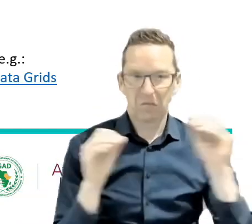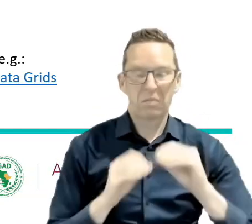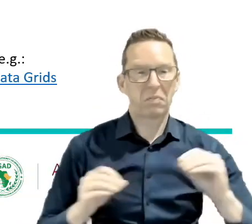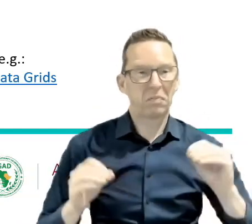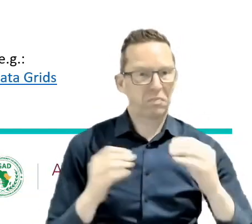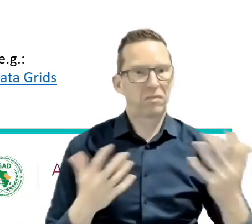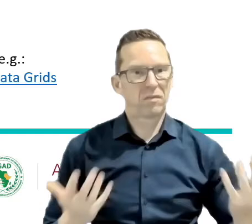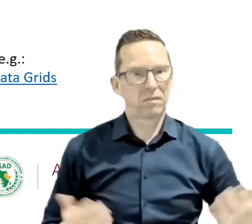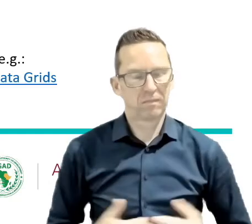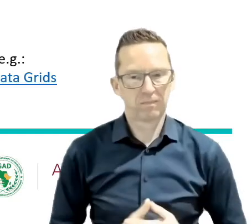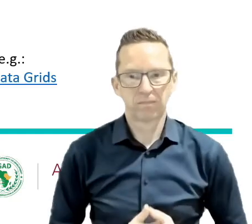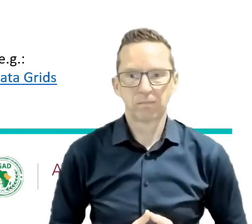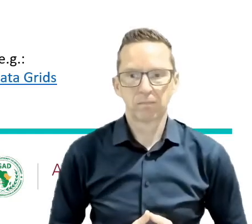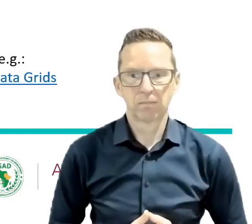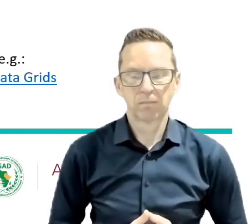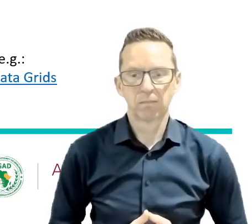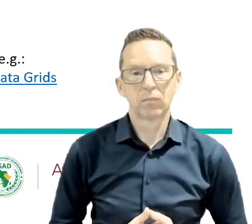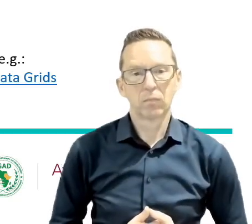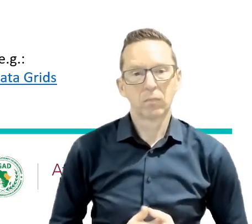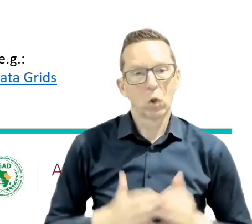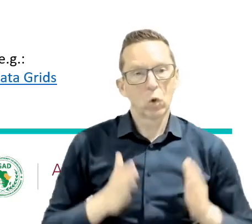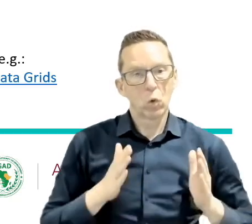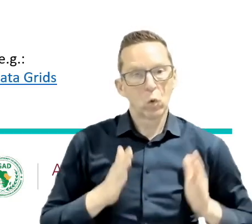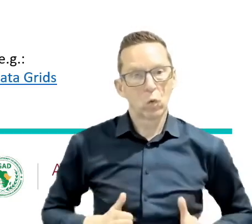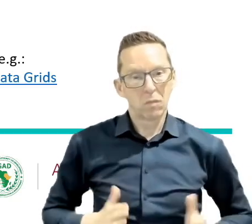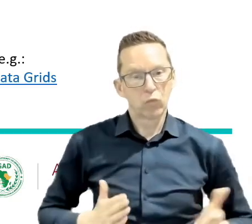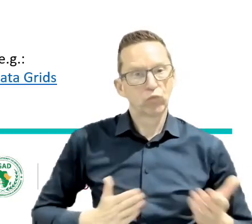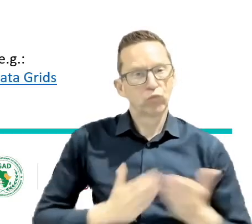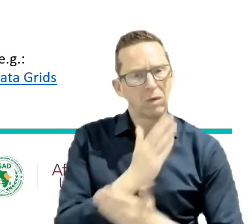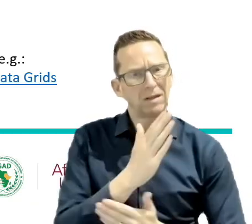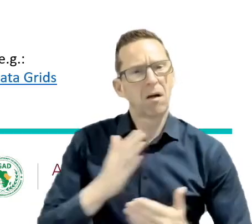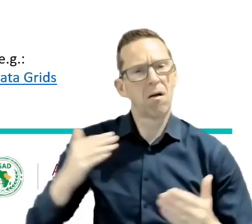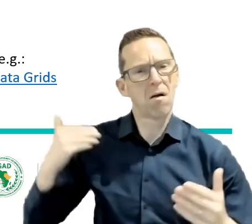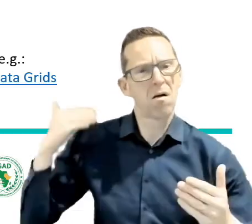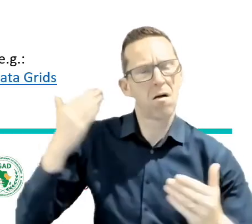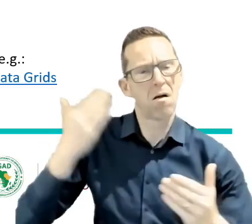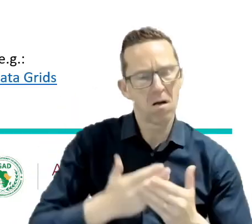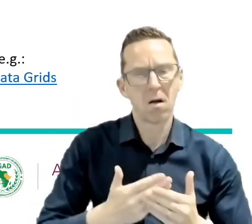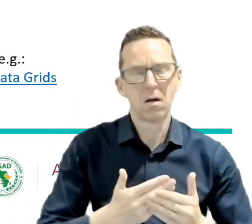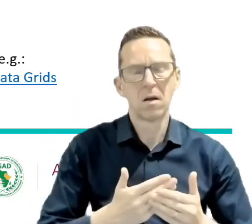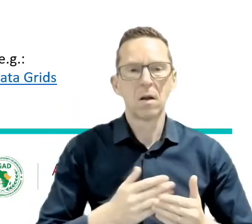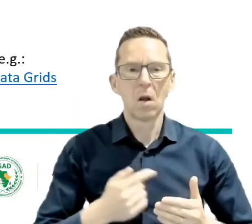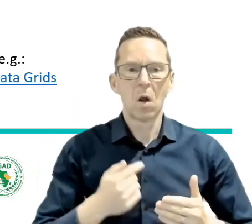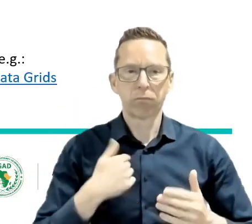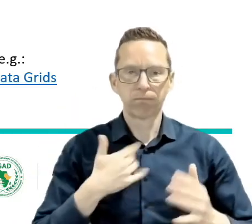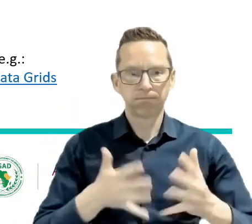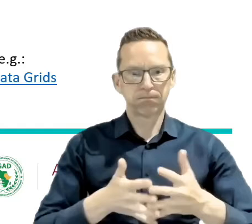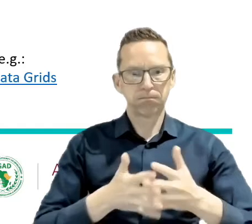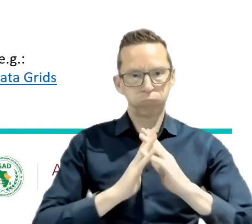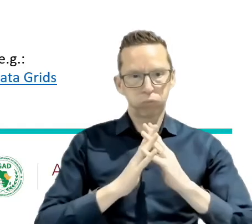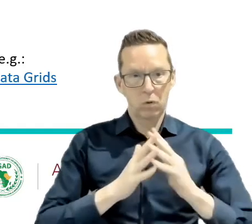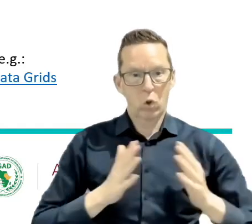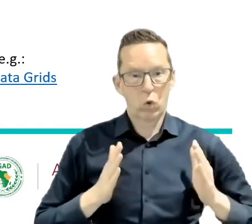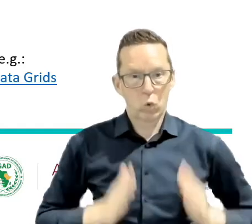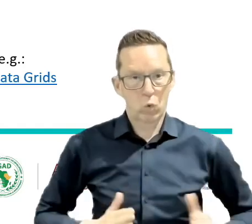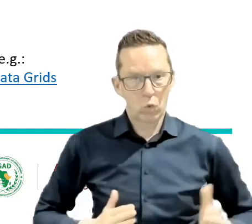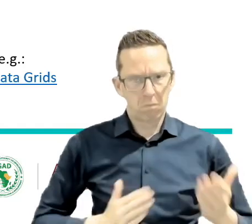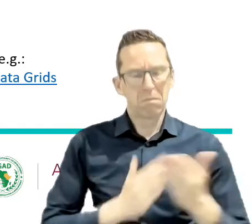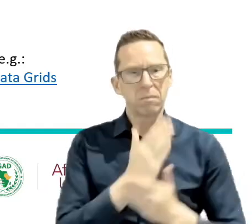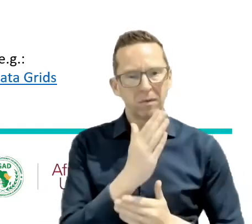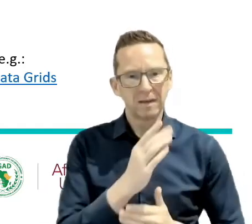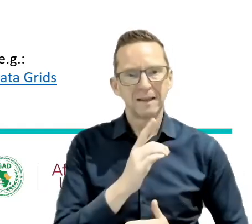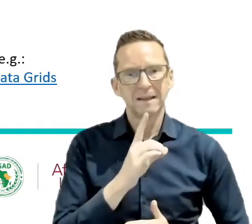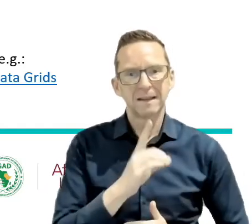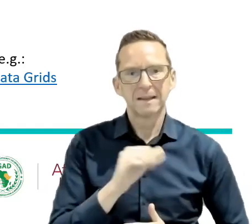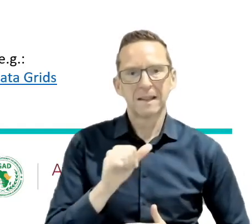the last years, there's a center that's been established, the Humanitarian Data Center, that has pulled together all of the data sets